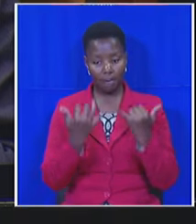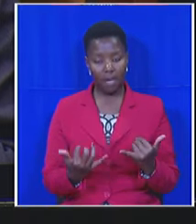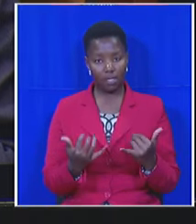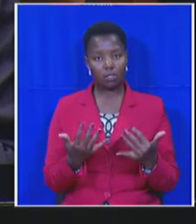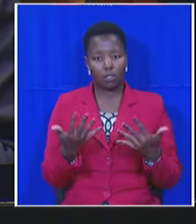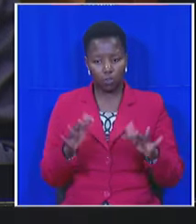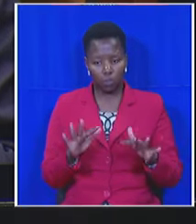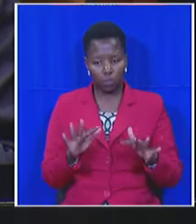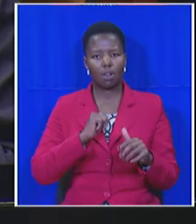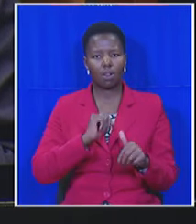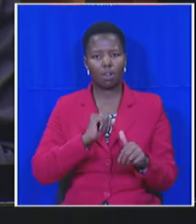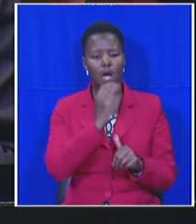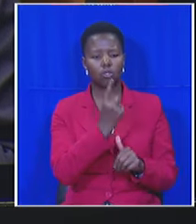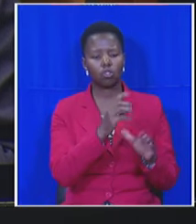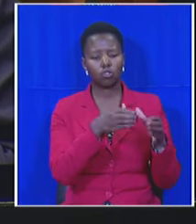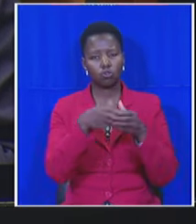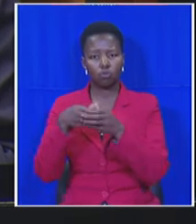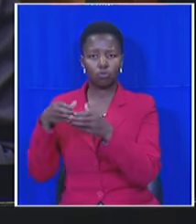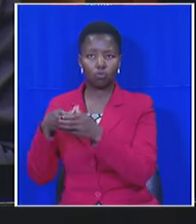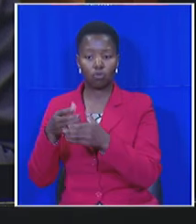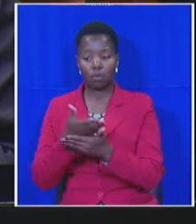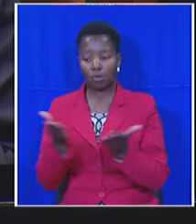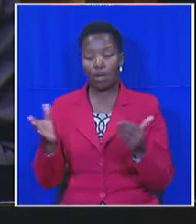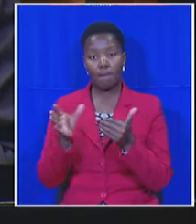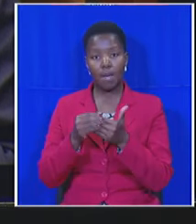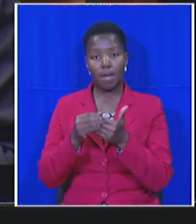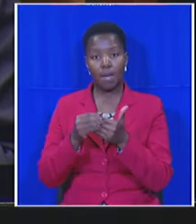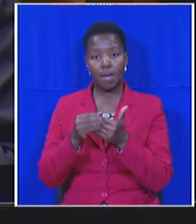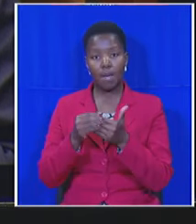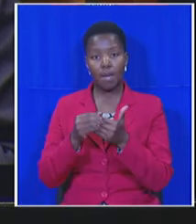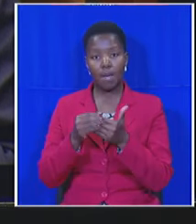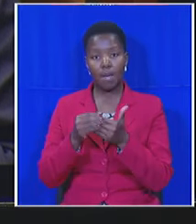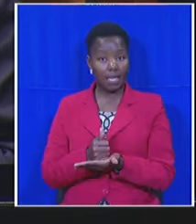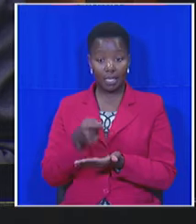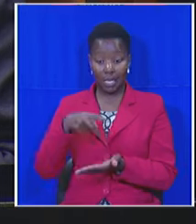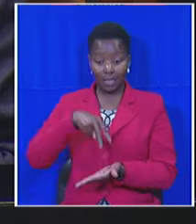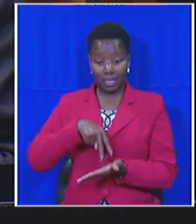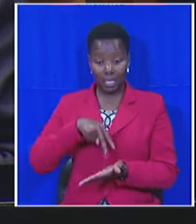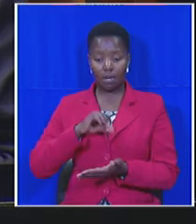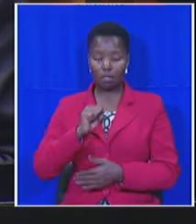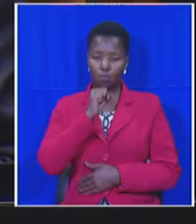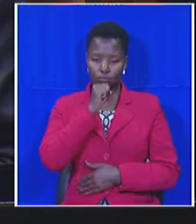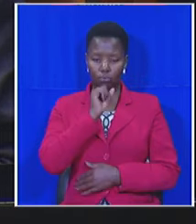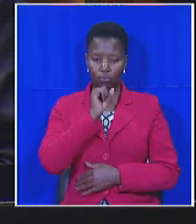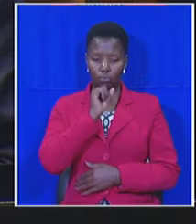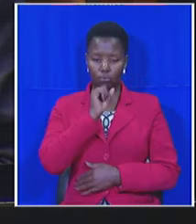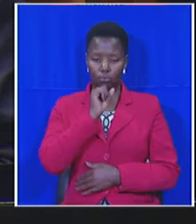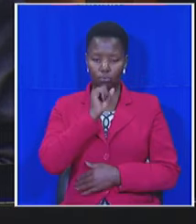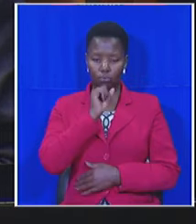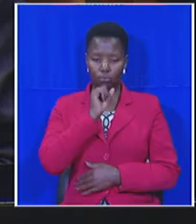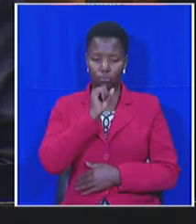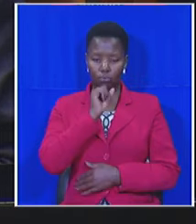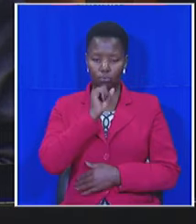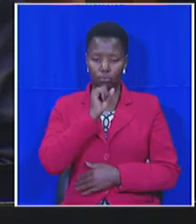indicated. Members may make declaration of votes from the floor microphones if they wish. After this, I will put the